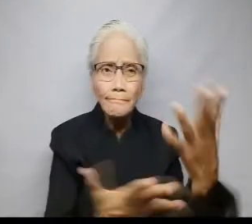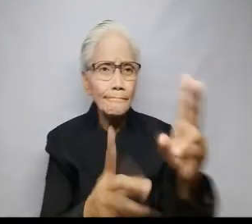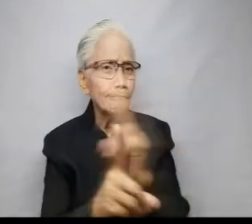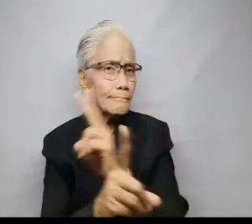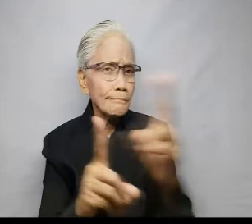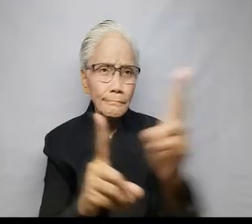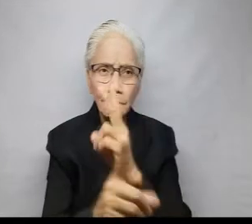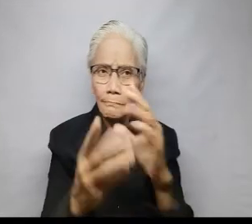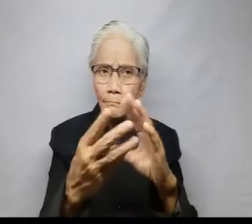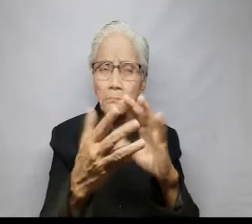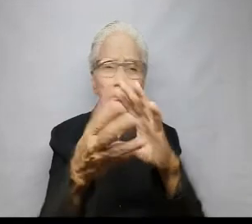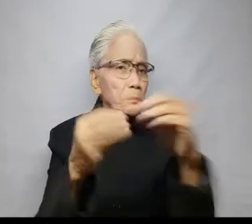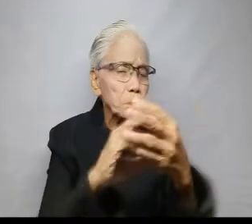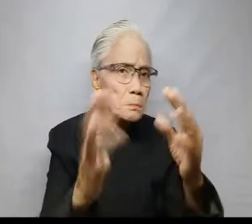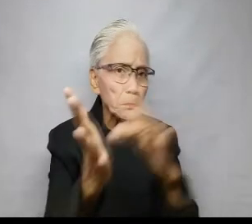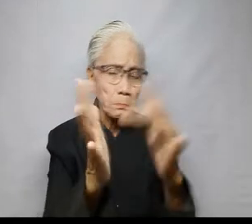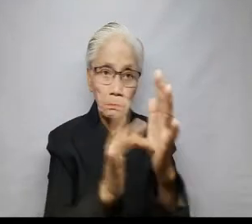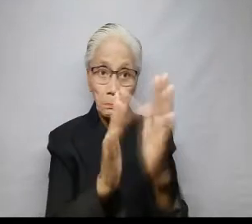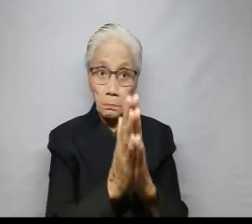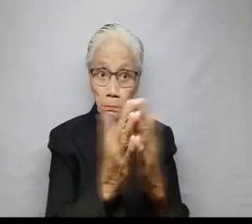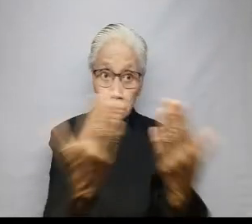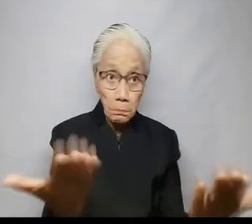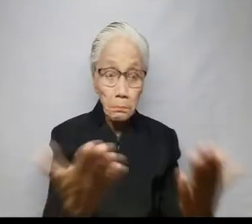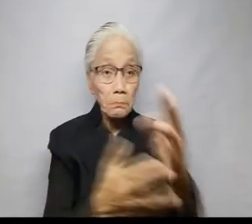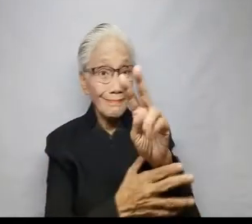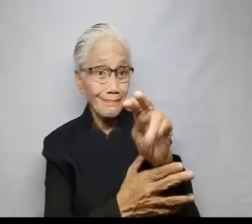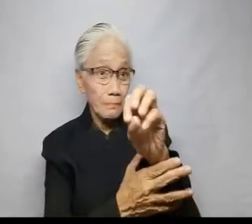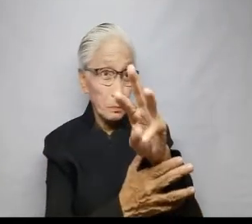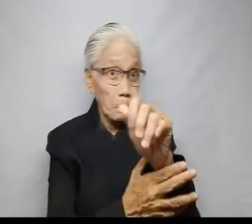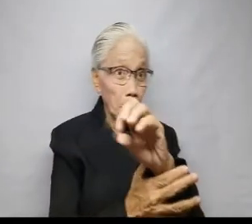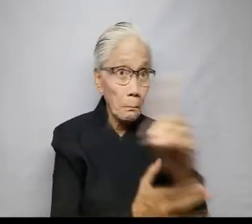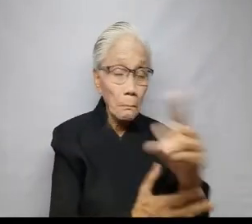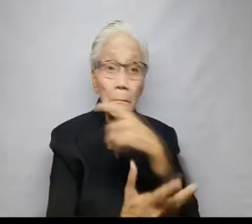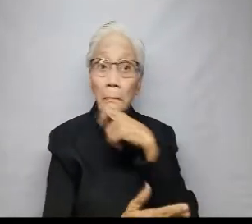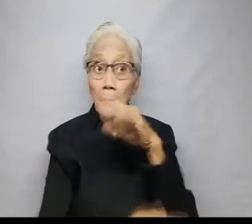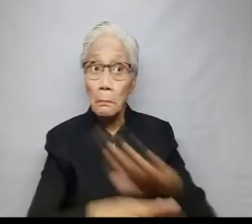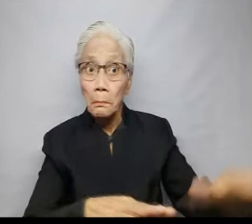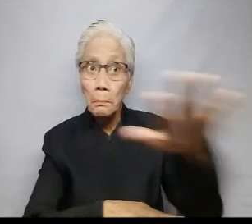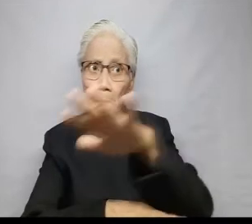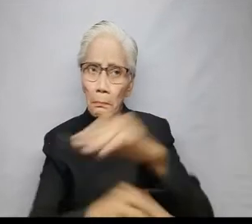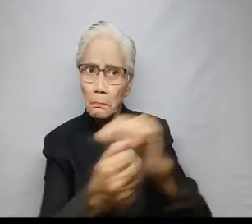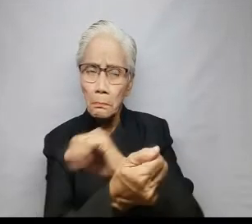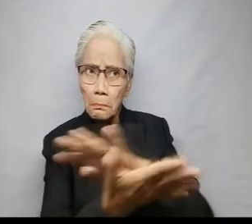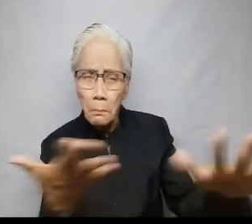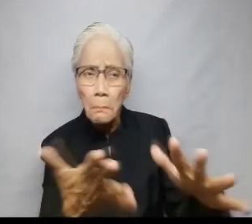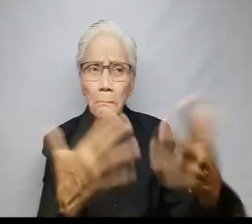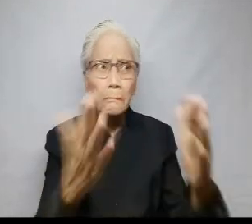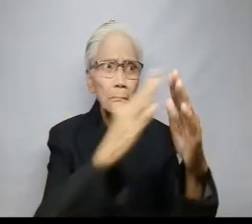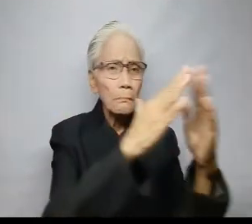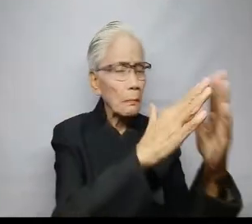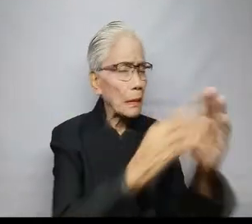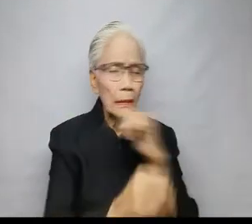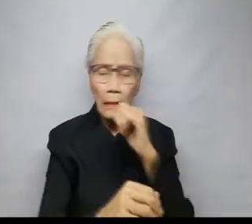violent stories of the Bible. An army of nomads emerges from the desert and destroys a heavily fortified